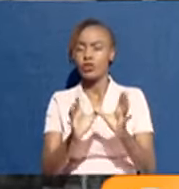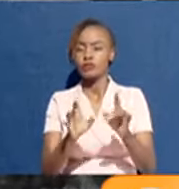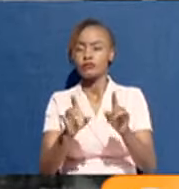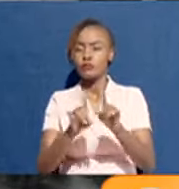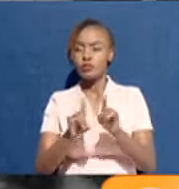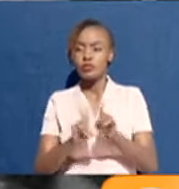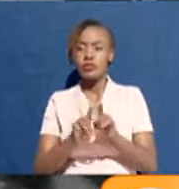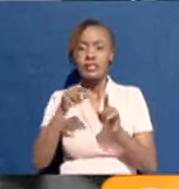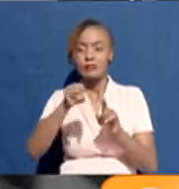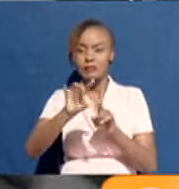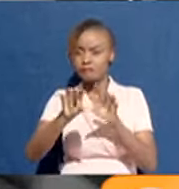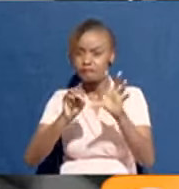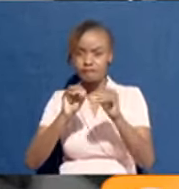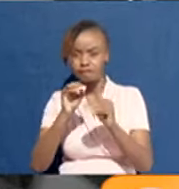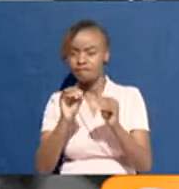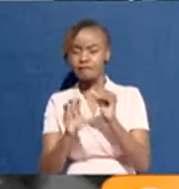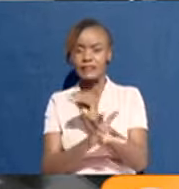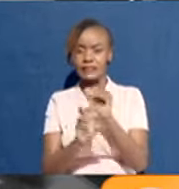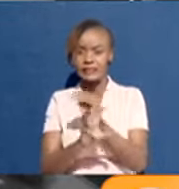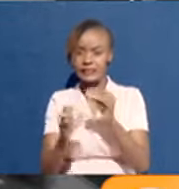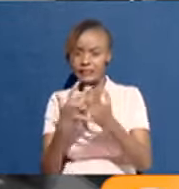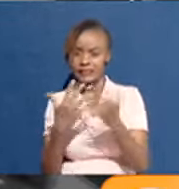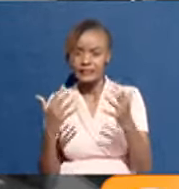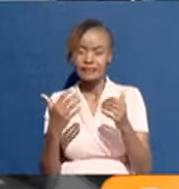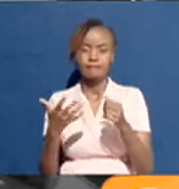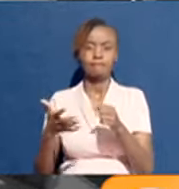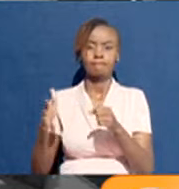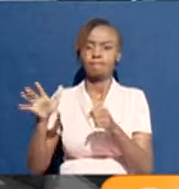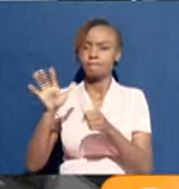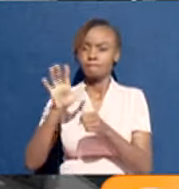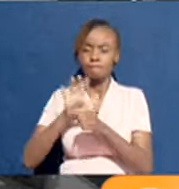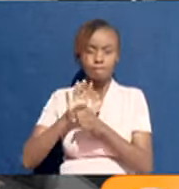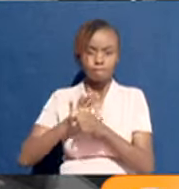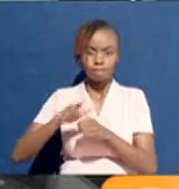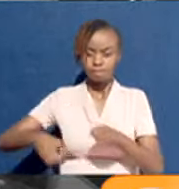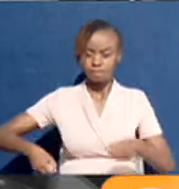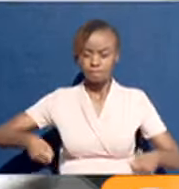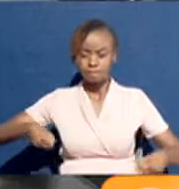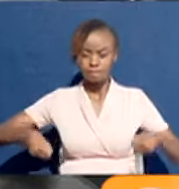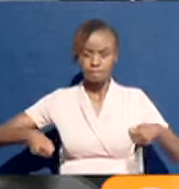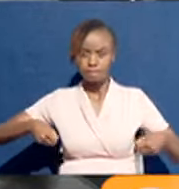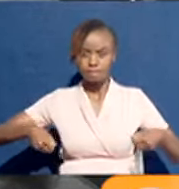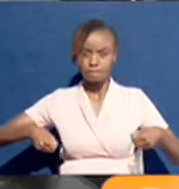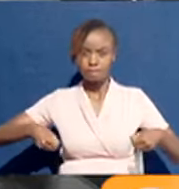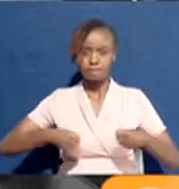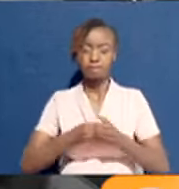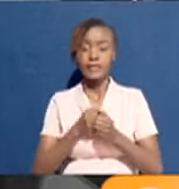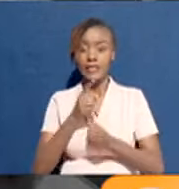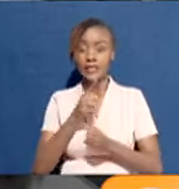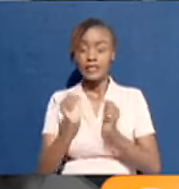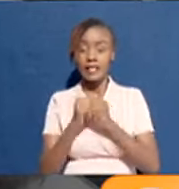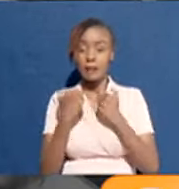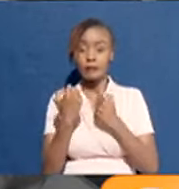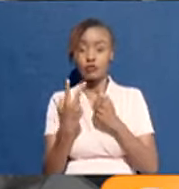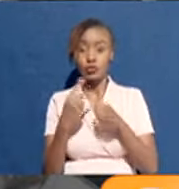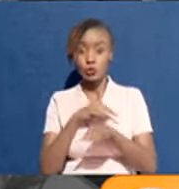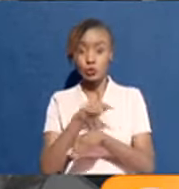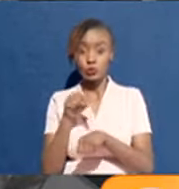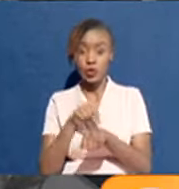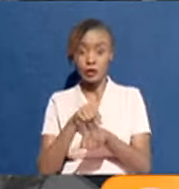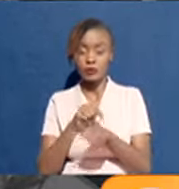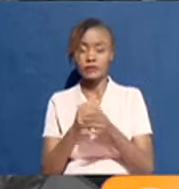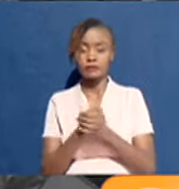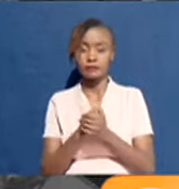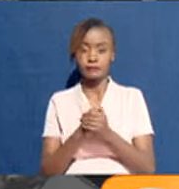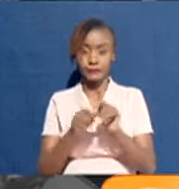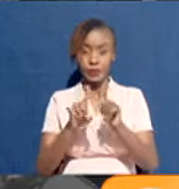walking away with valuables stacked in bags. The robbery incident lasted for more than 2 hours.